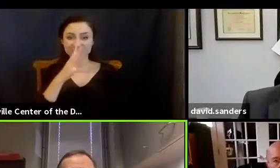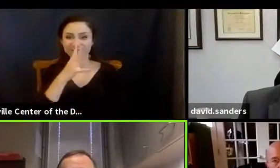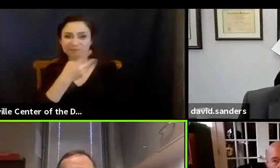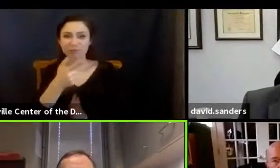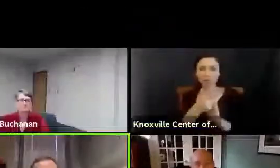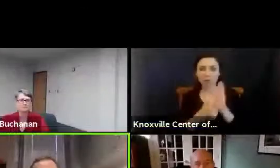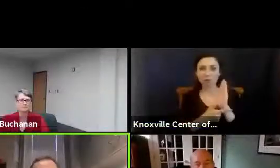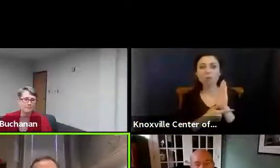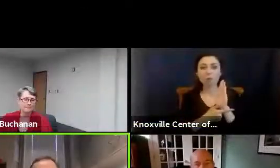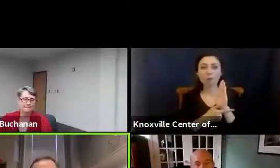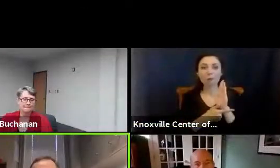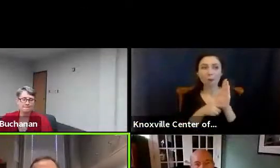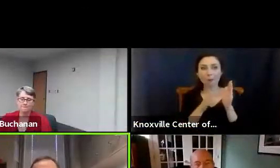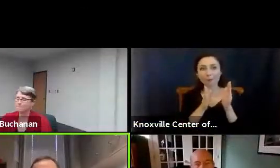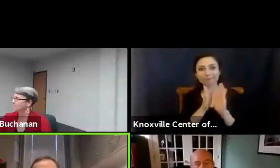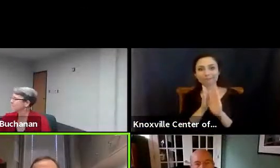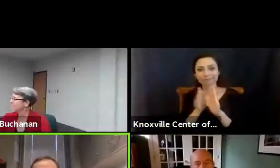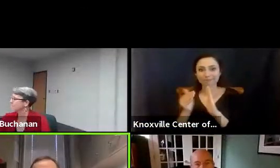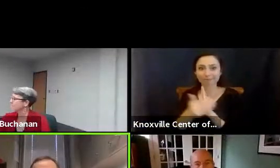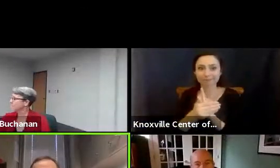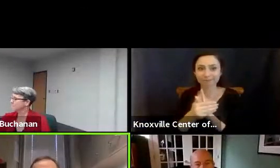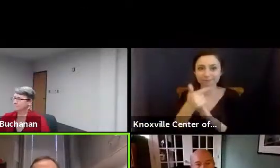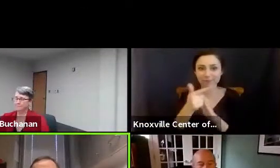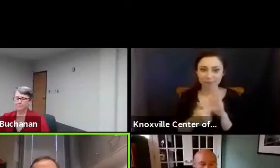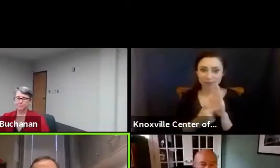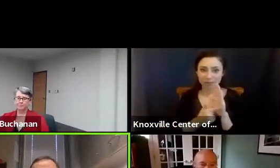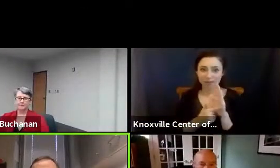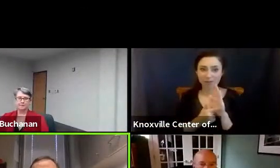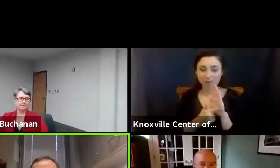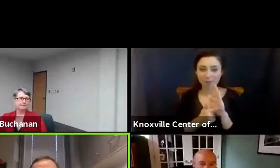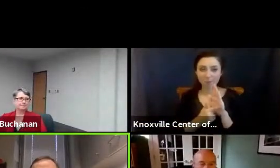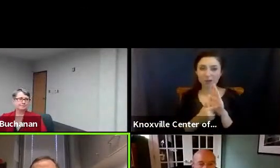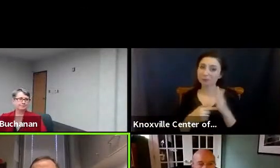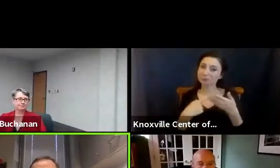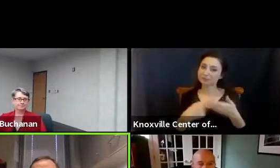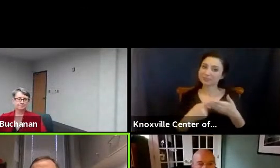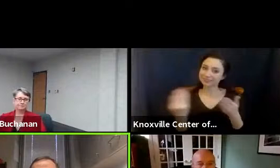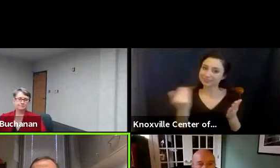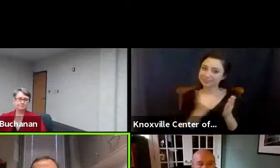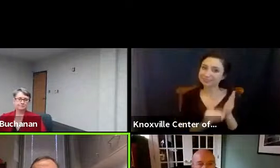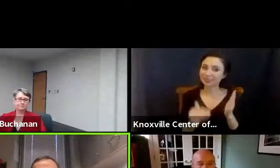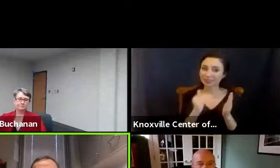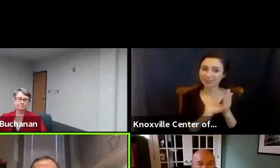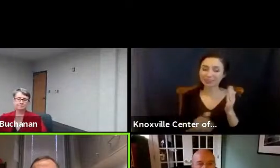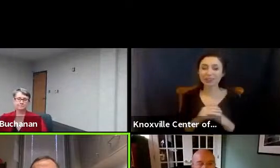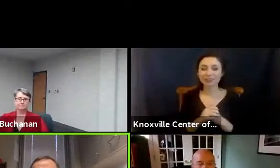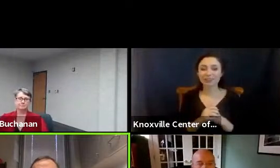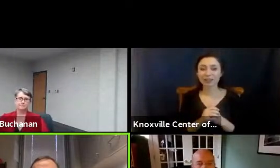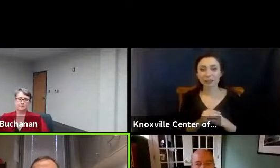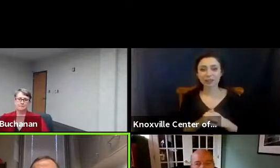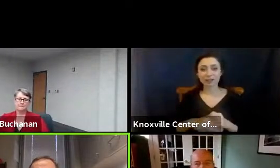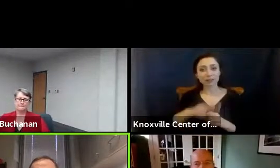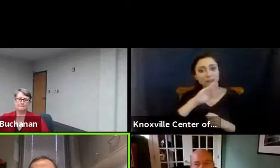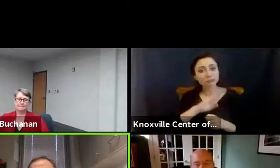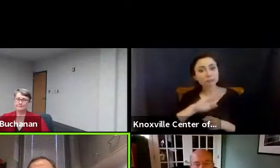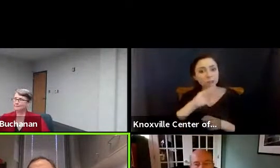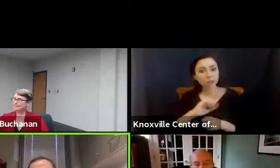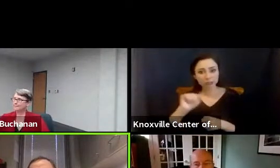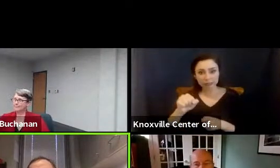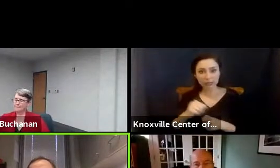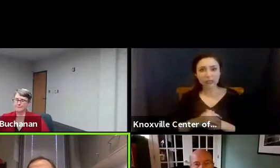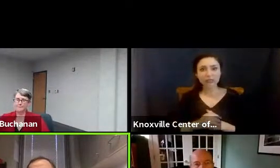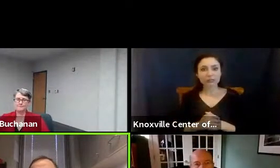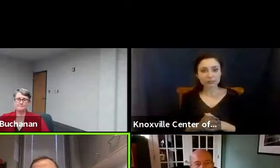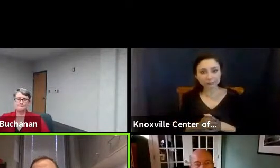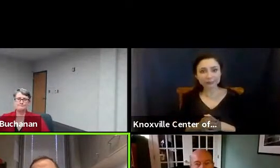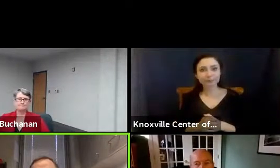law or figure out a way to skirt around it. Gosh, we've discussed that over and over again. It's frustrating, but in